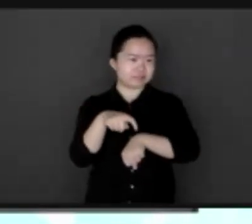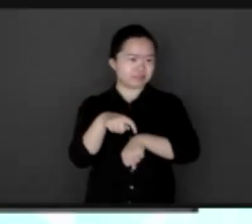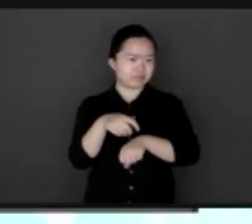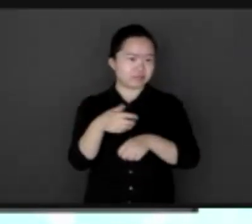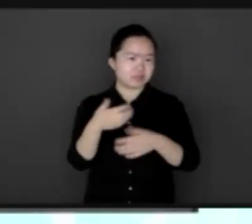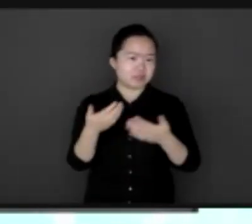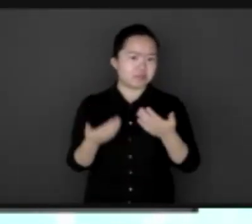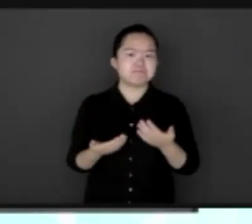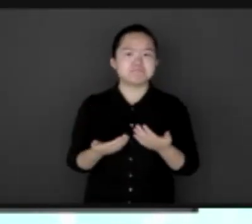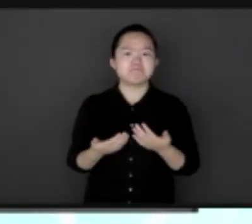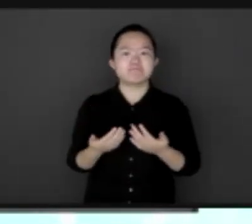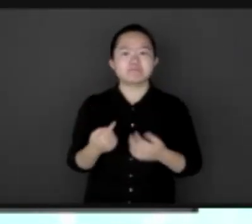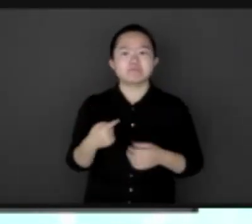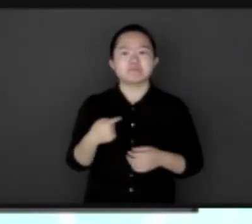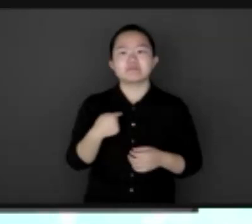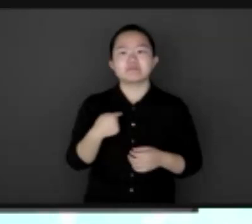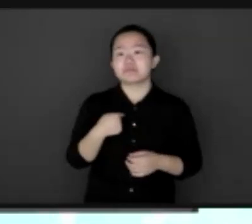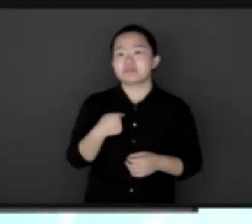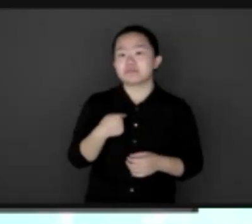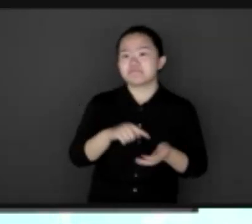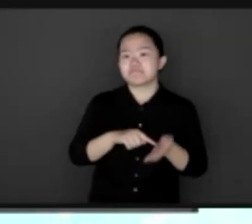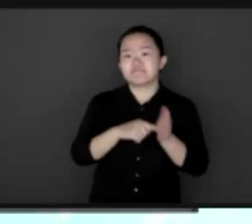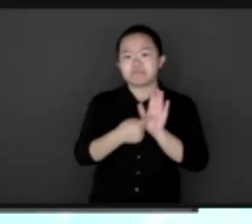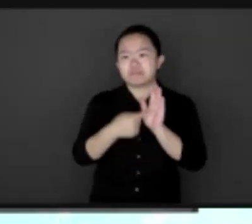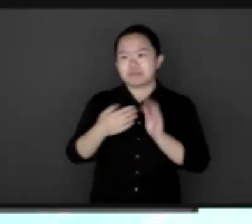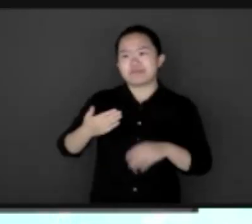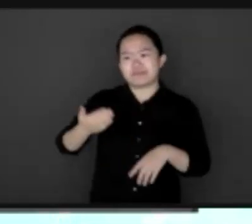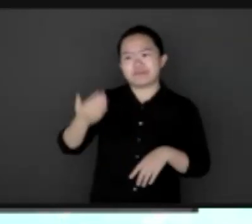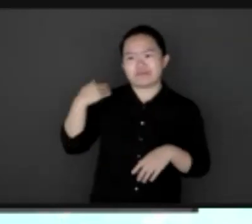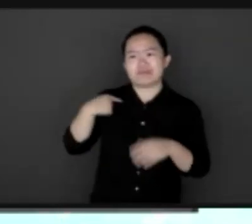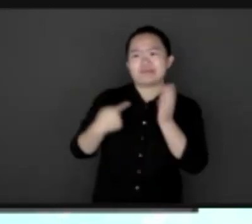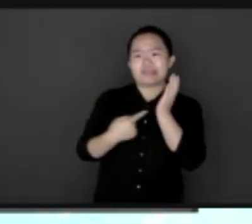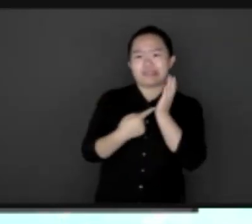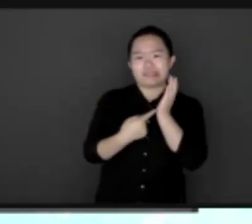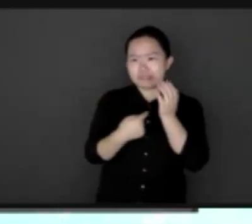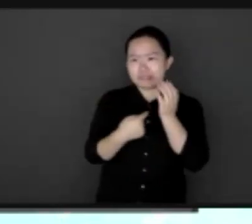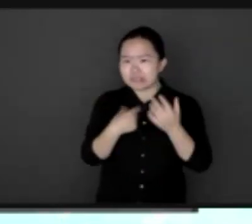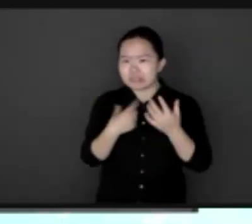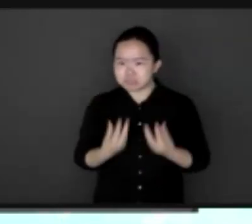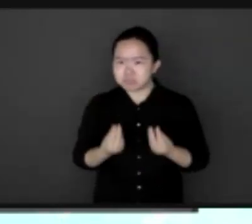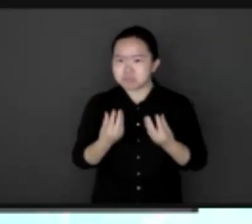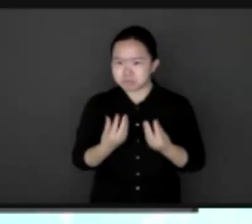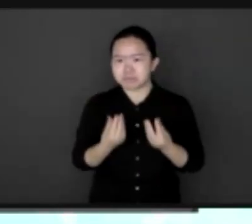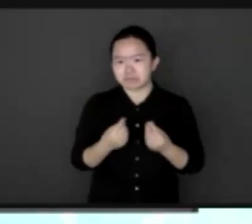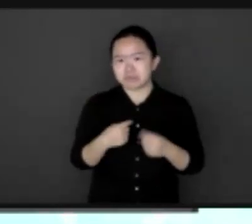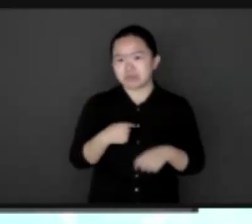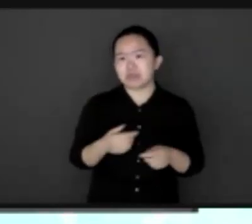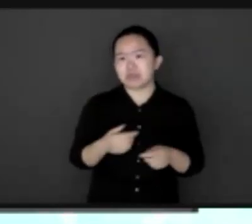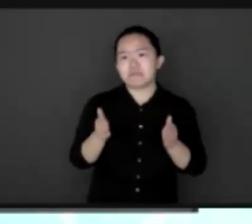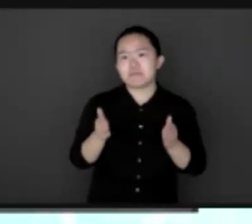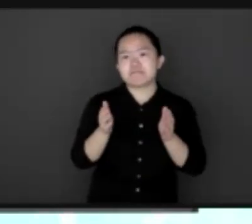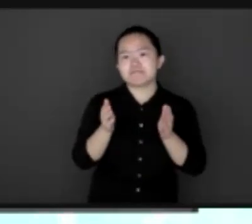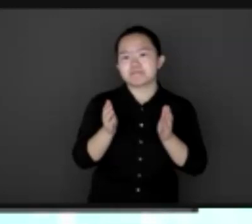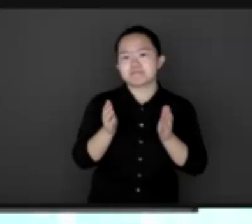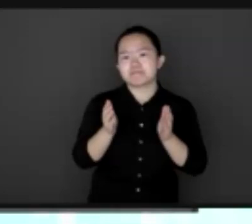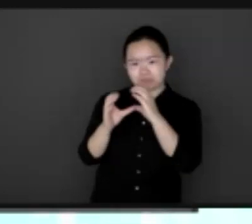It's sometimes very black, which means that I don't really know what I'm doing. So documents published before the application of the directive are